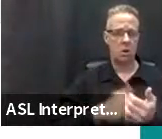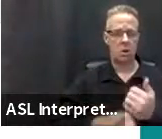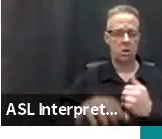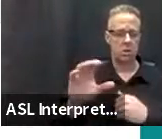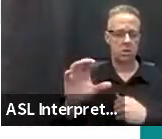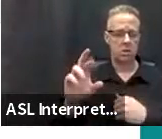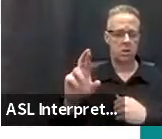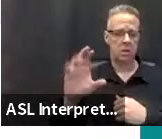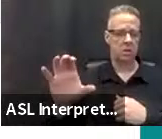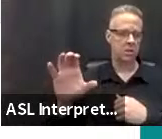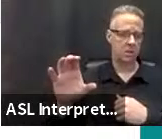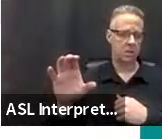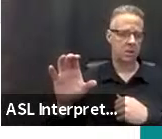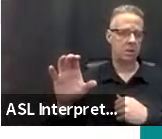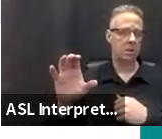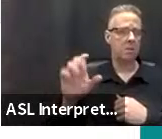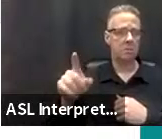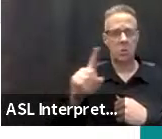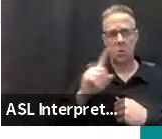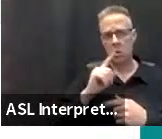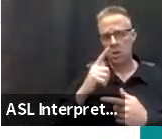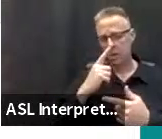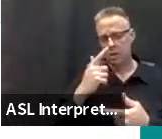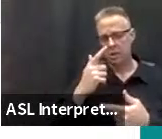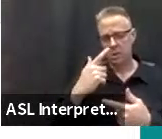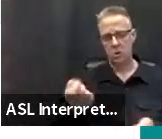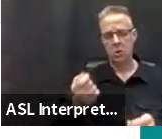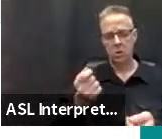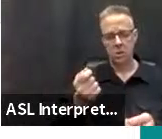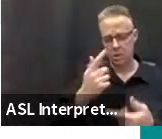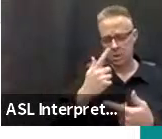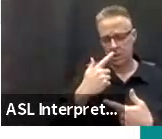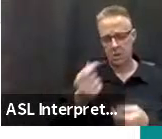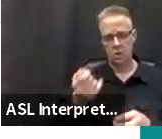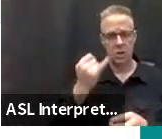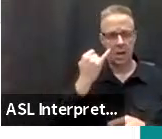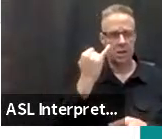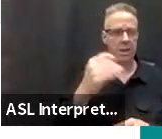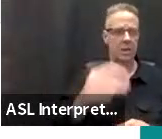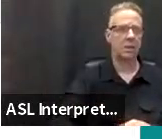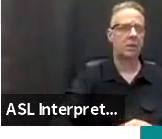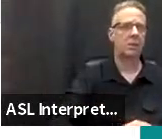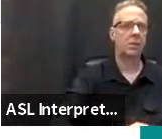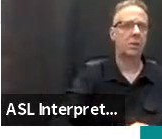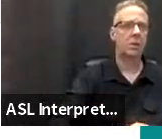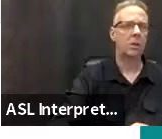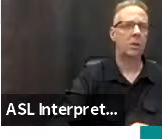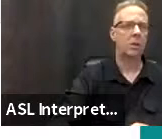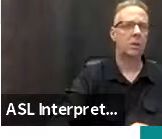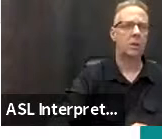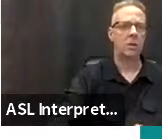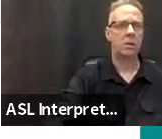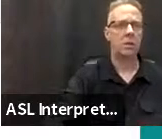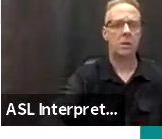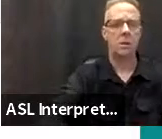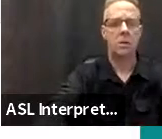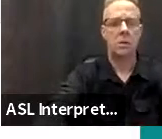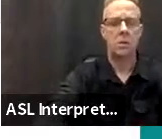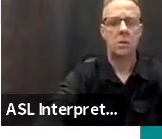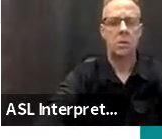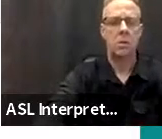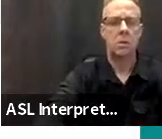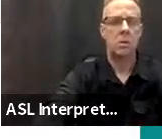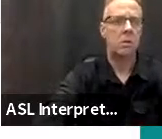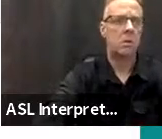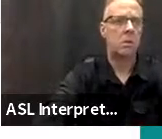CRC. But it is an interesting idea. Yeah. Another factor is that, as I mentioned